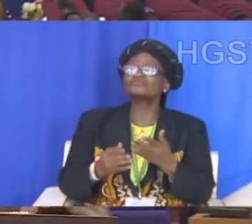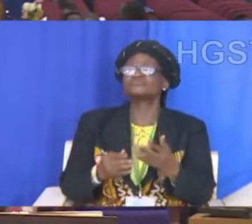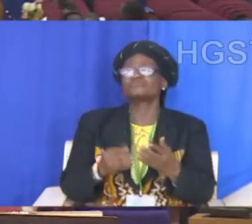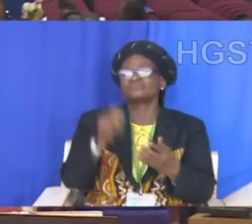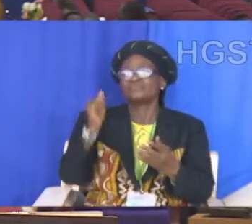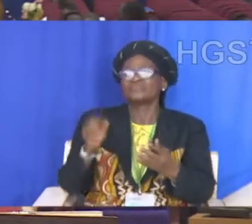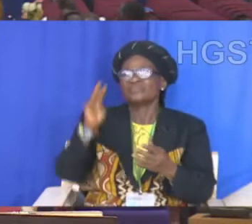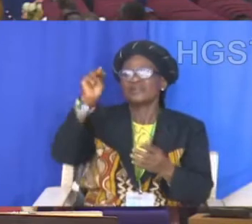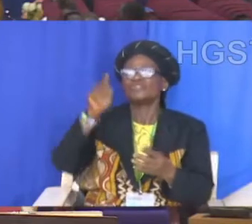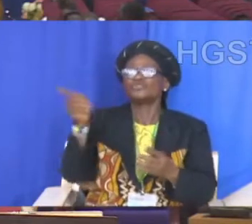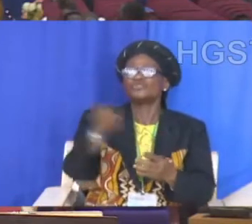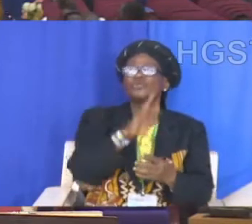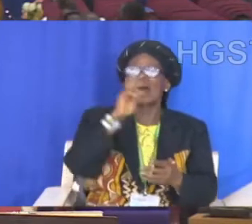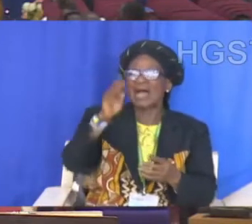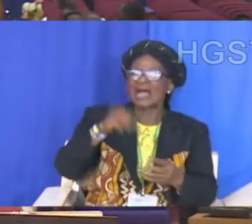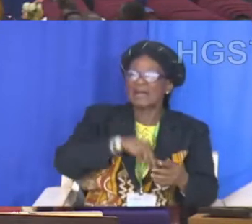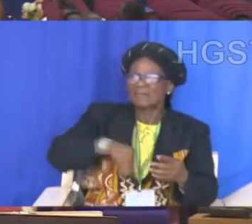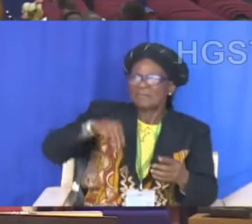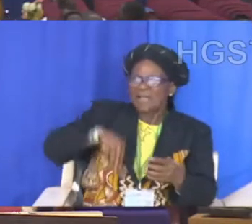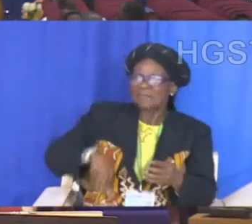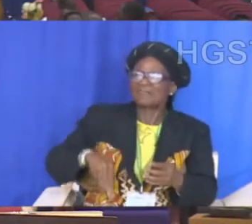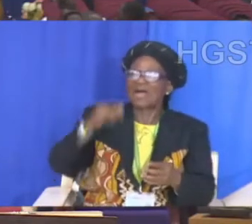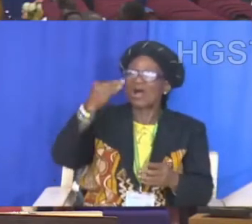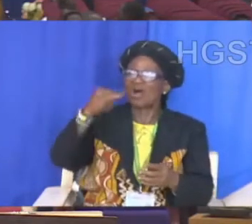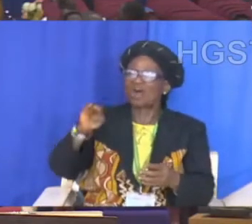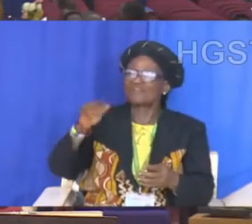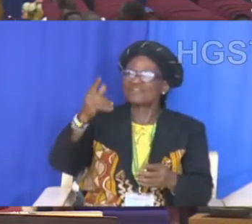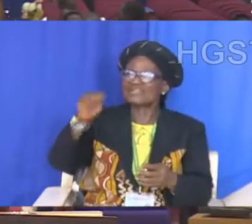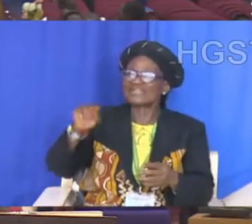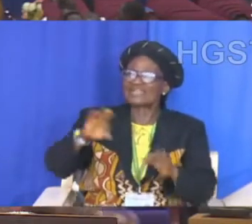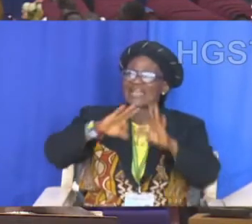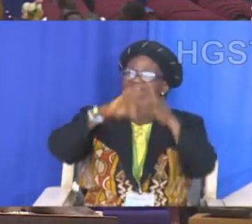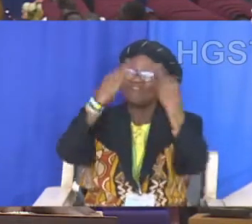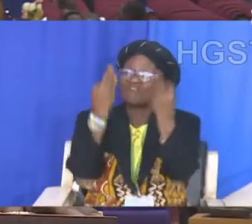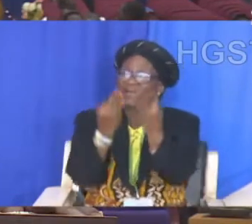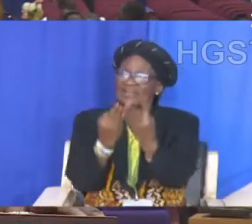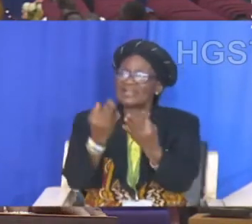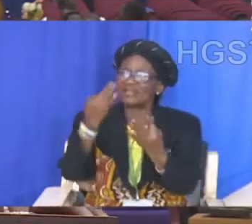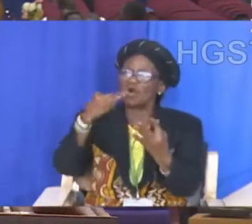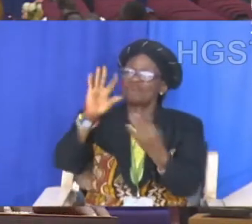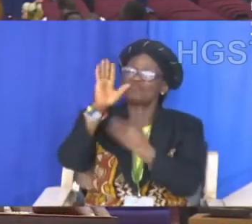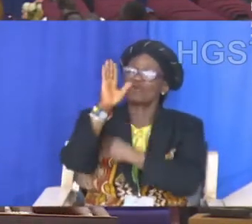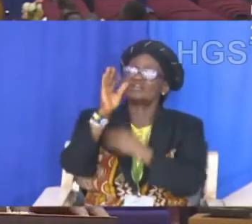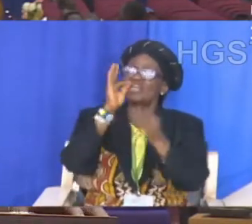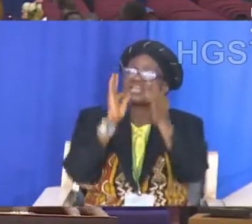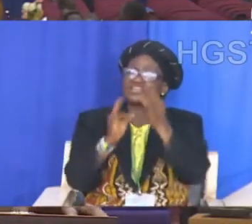So you are a member of the family of God if you are a true Christian.